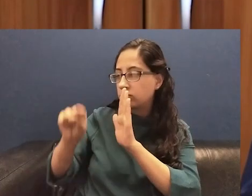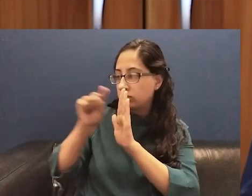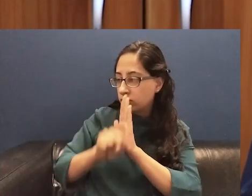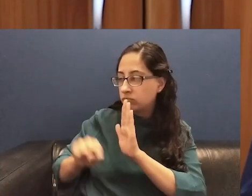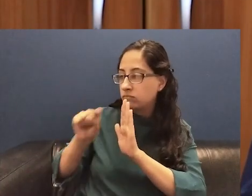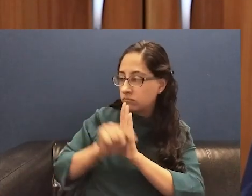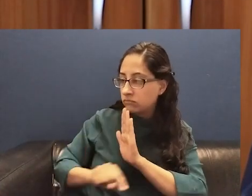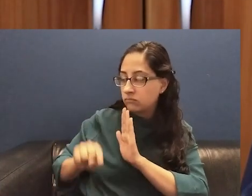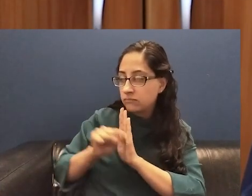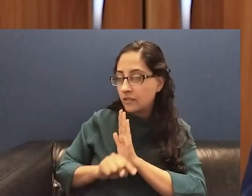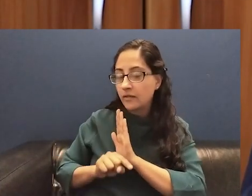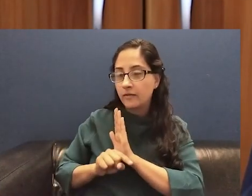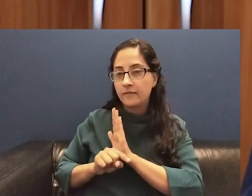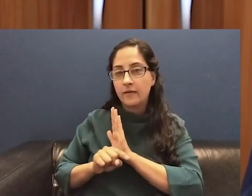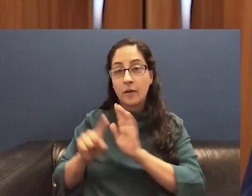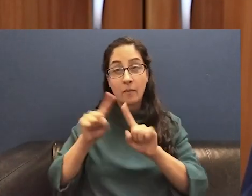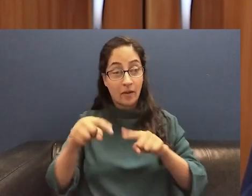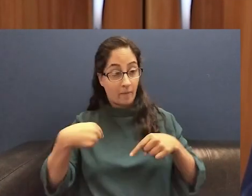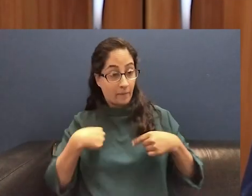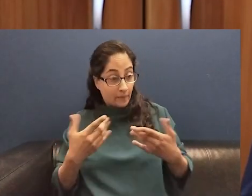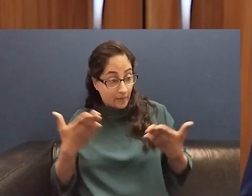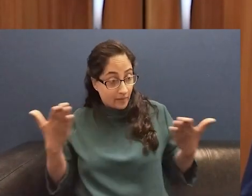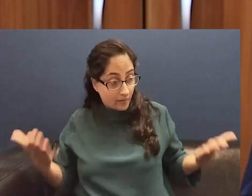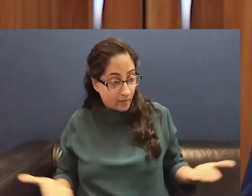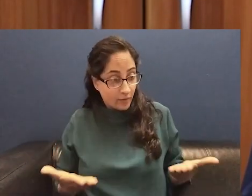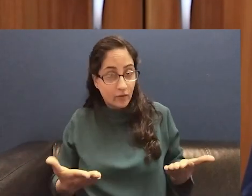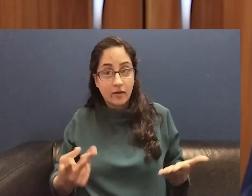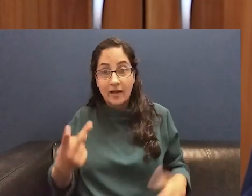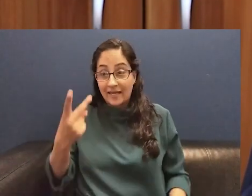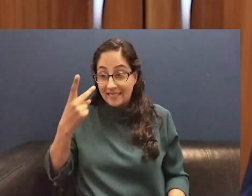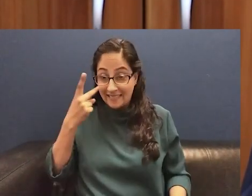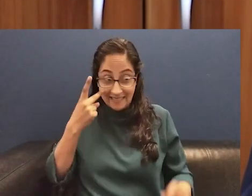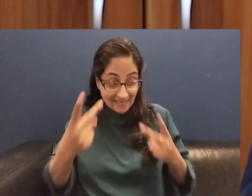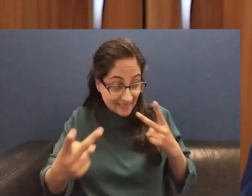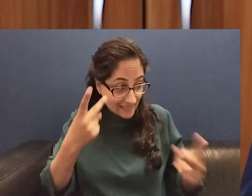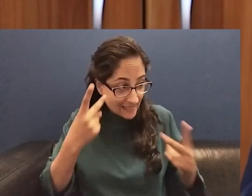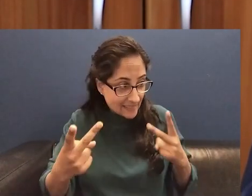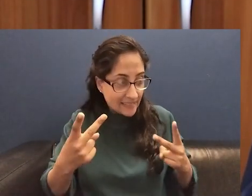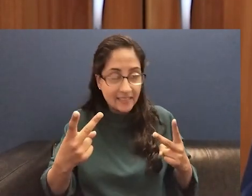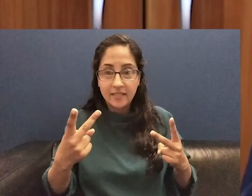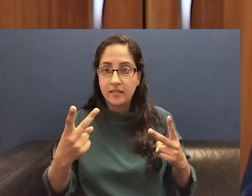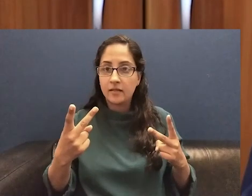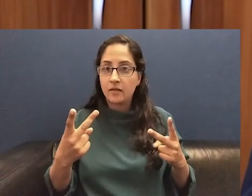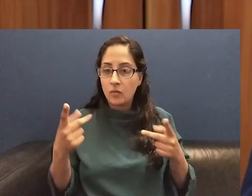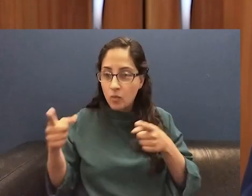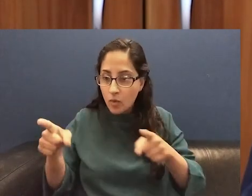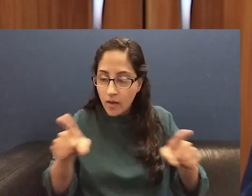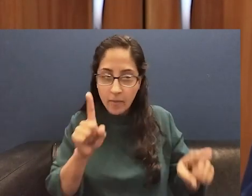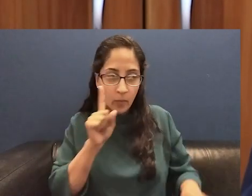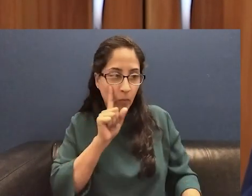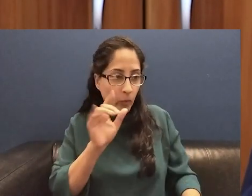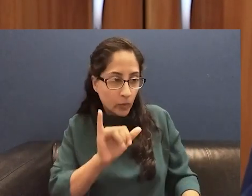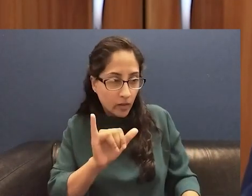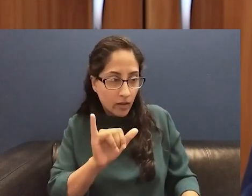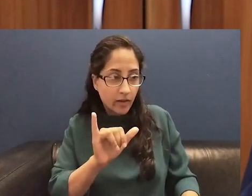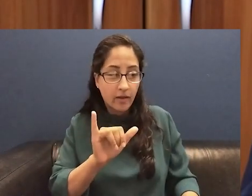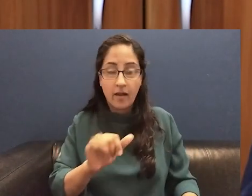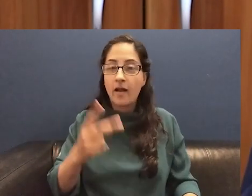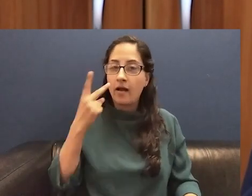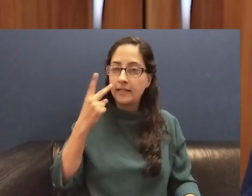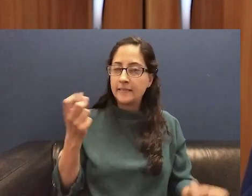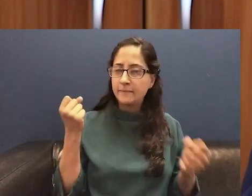But sitting here in Kabul, being in touch with people through hundreds of